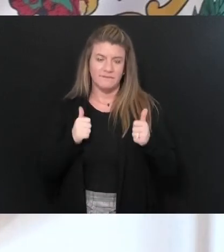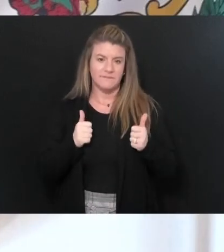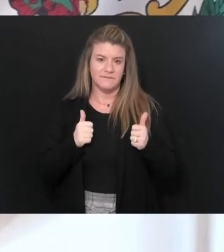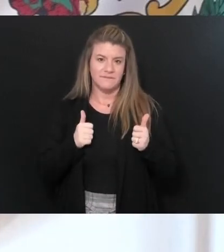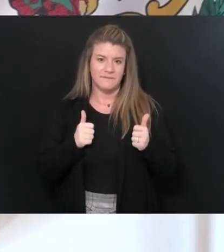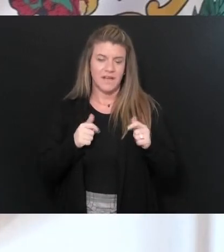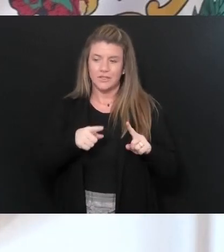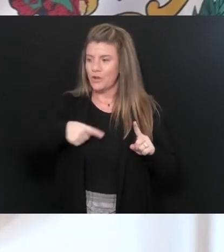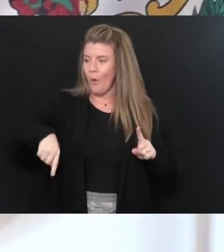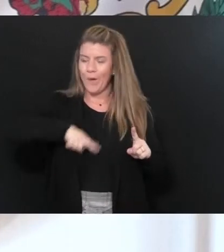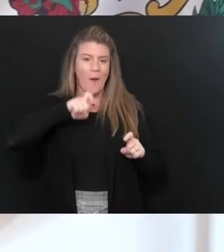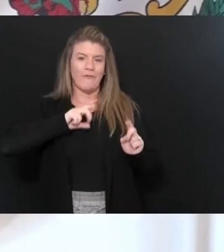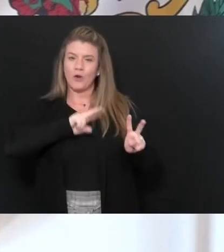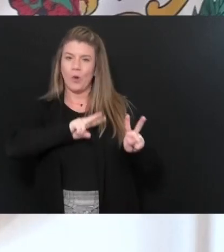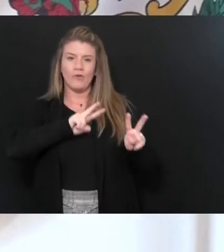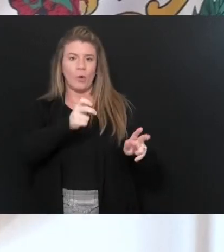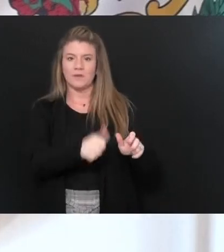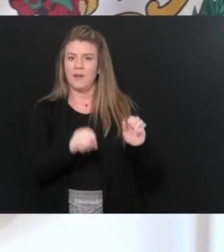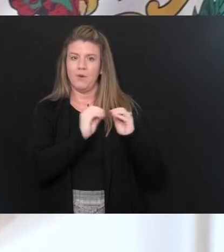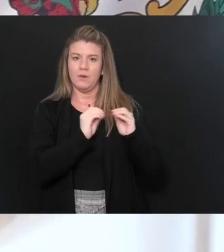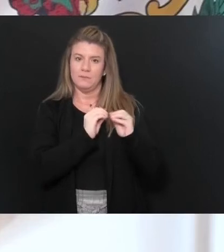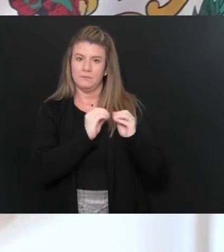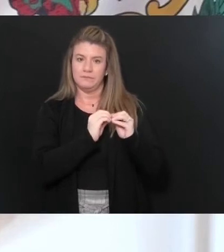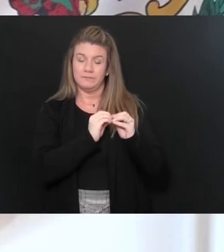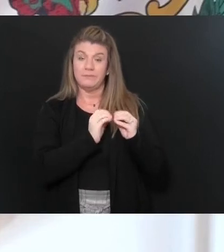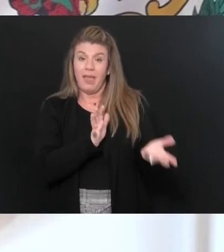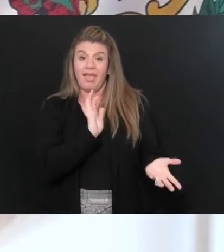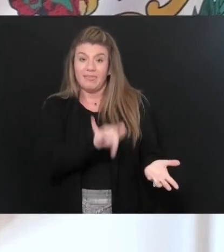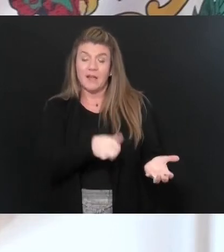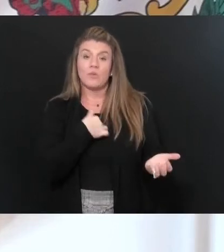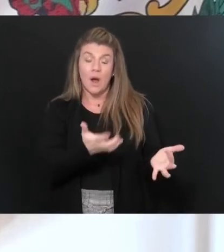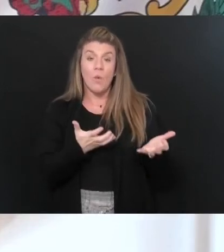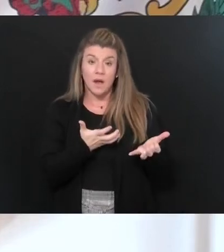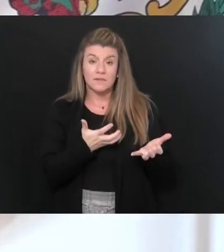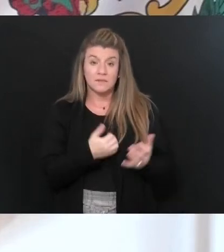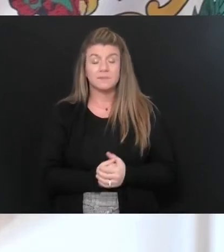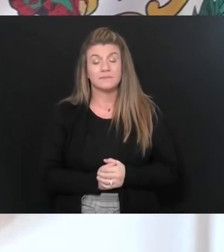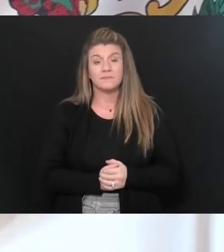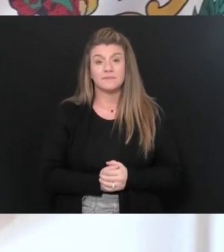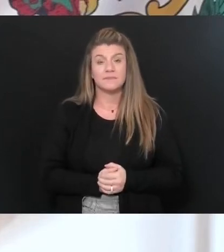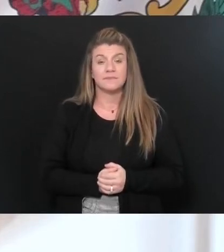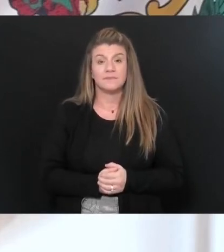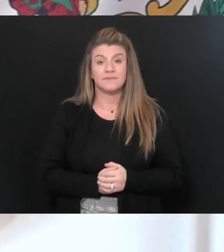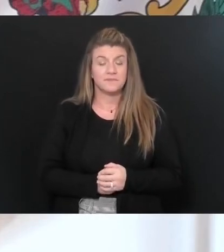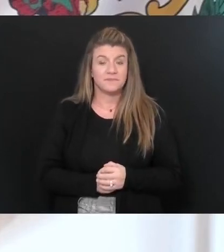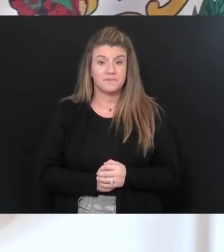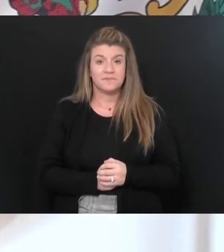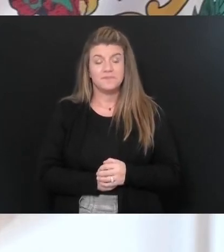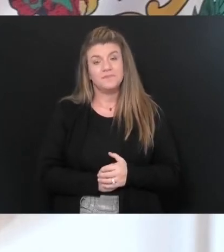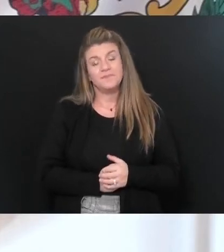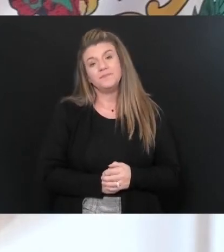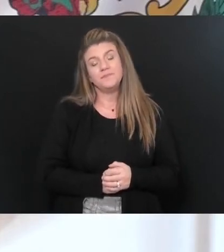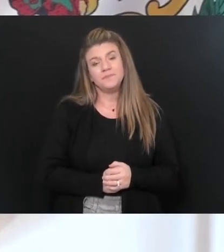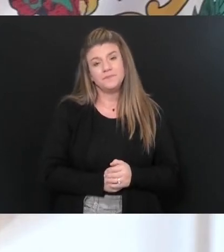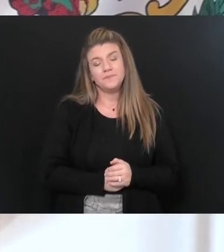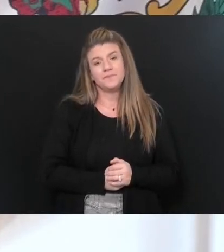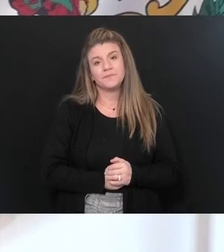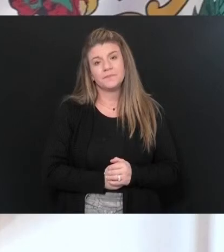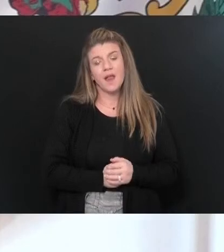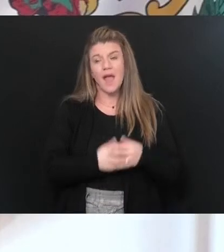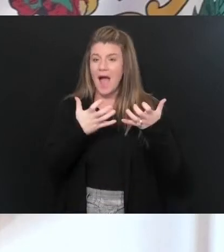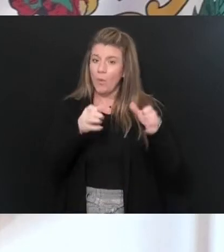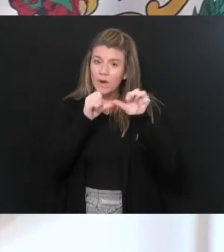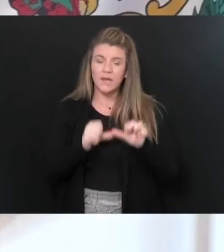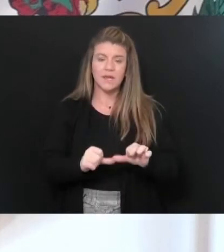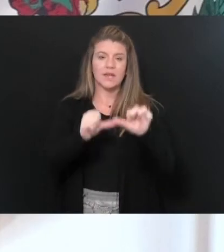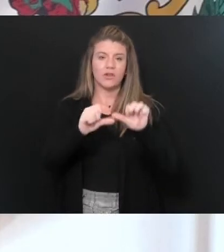funeral. That's all there is to it, you know. And so that's what we want to continue to do, and we